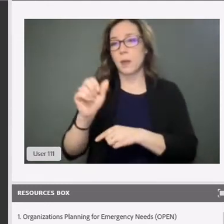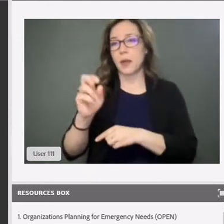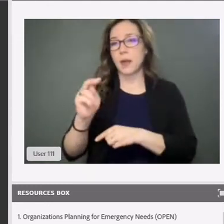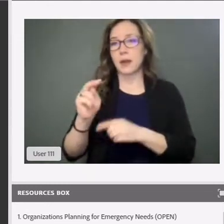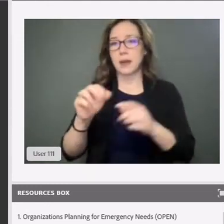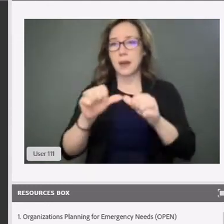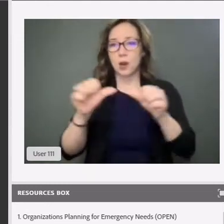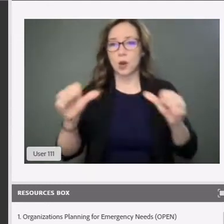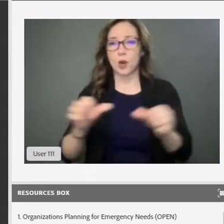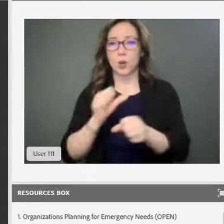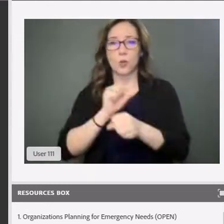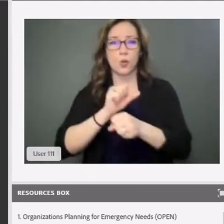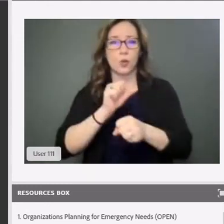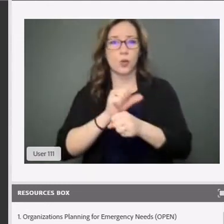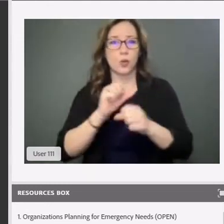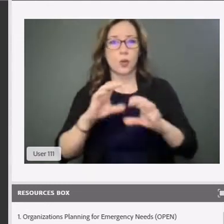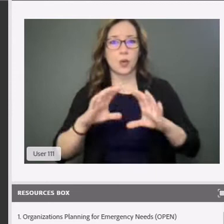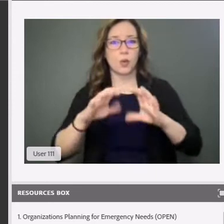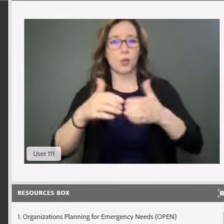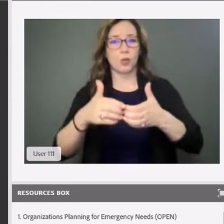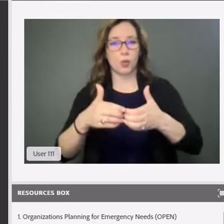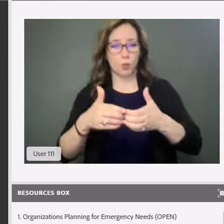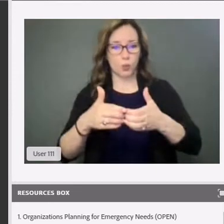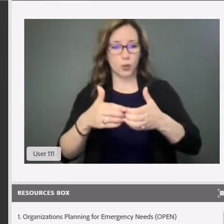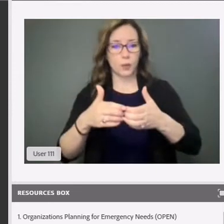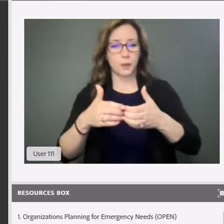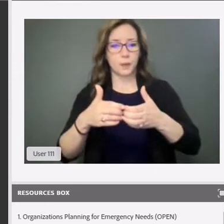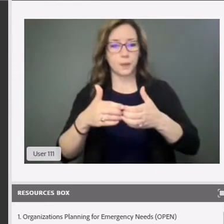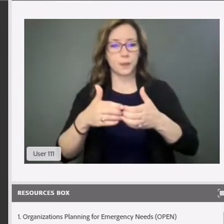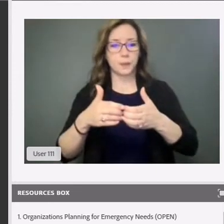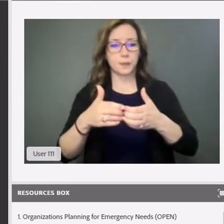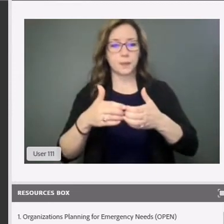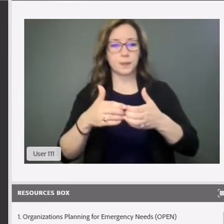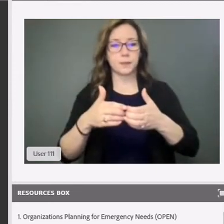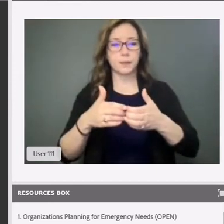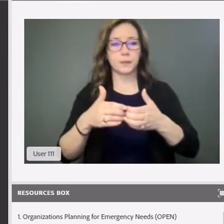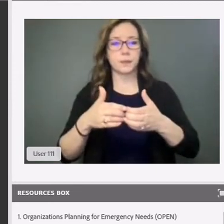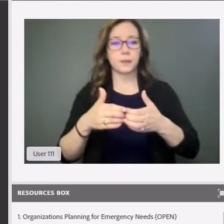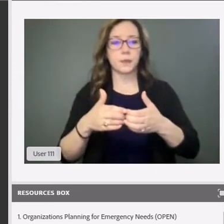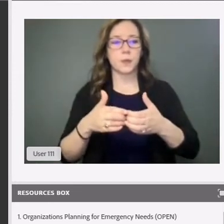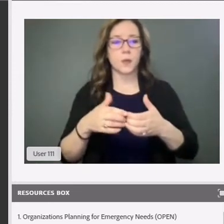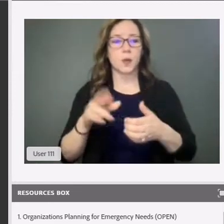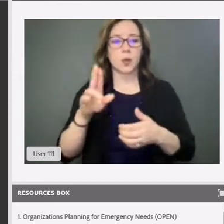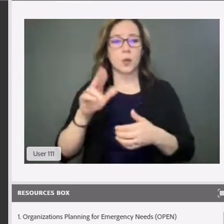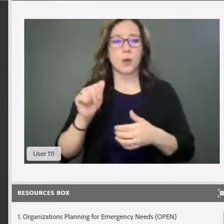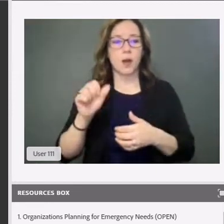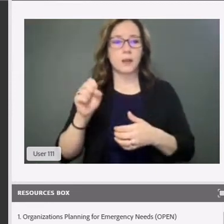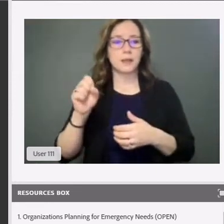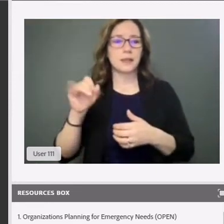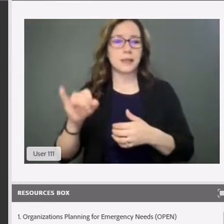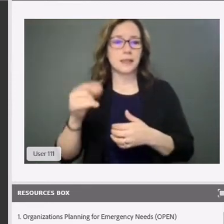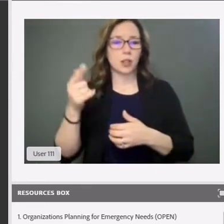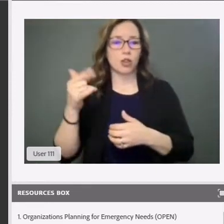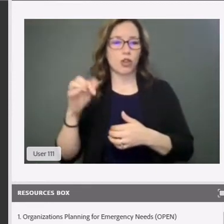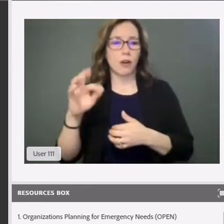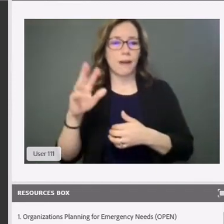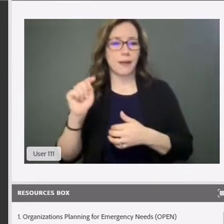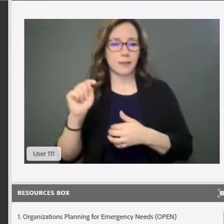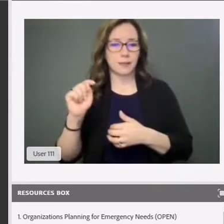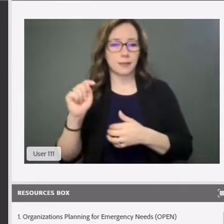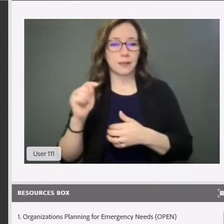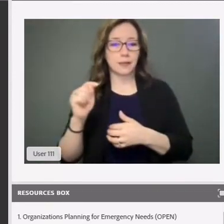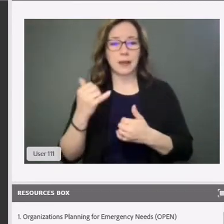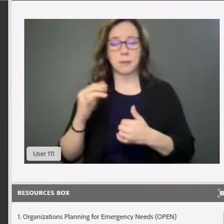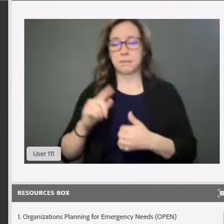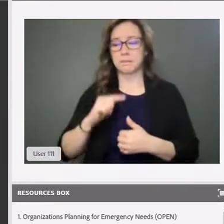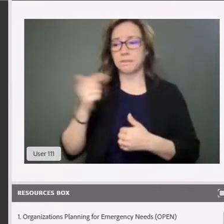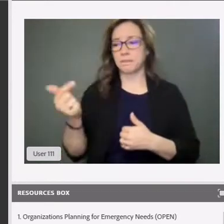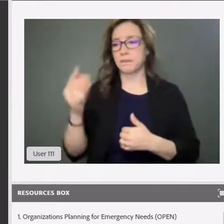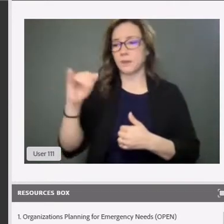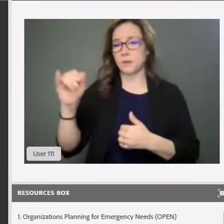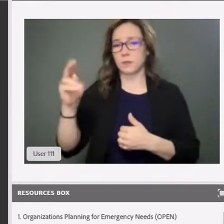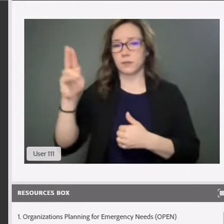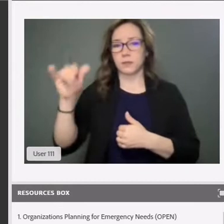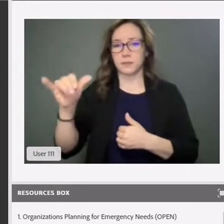group affiliated with the urban area with the UAC grants. Now, Ginny, let me turn it over to you for the next slide,